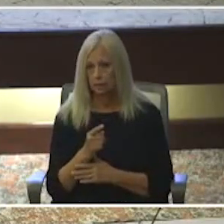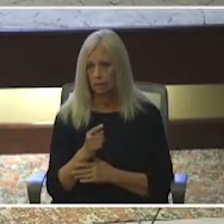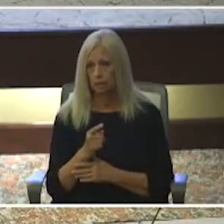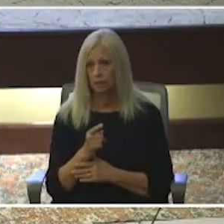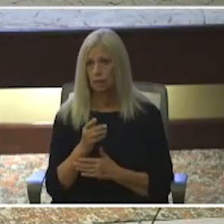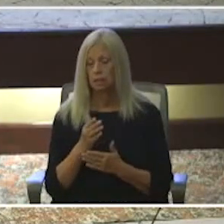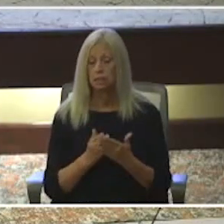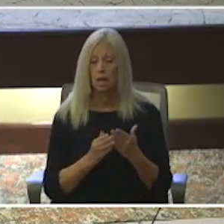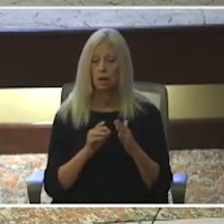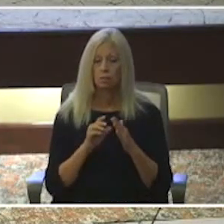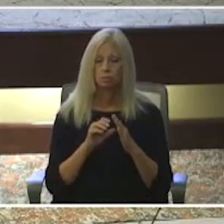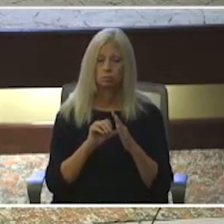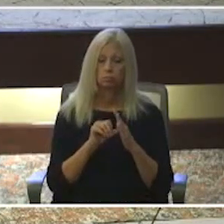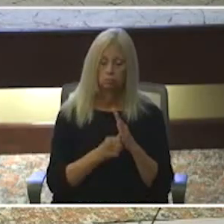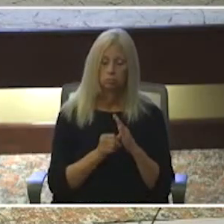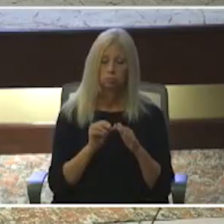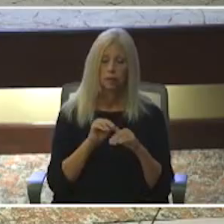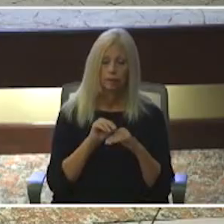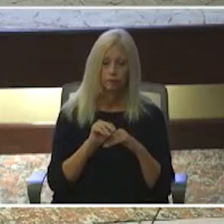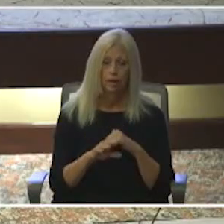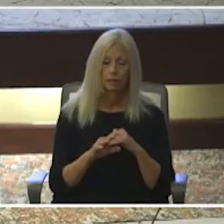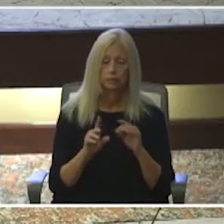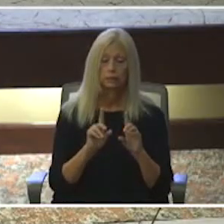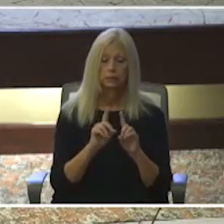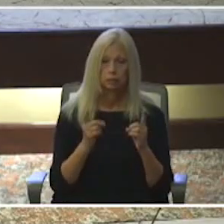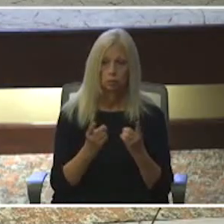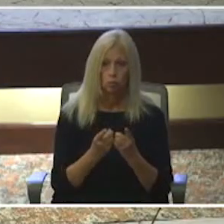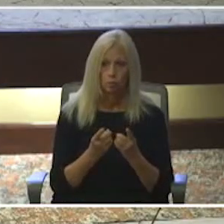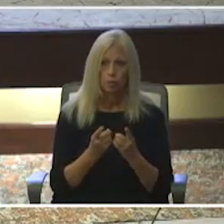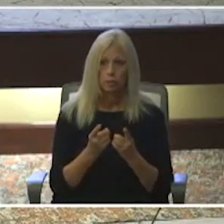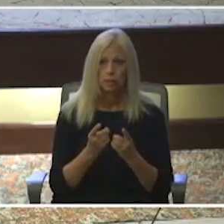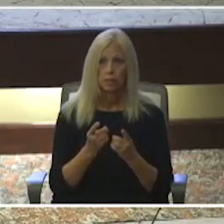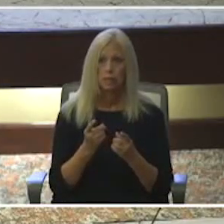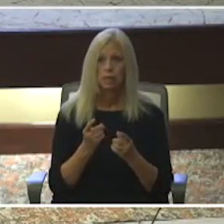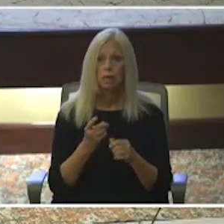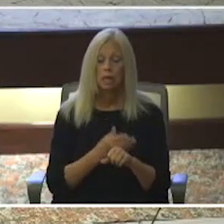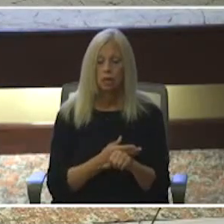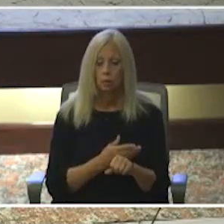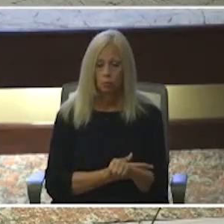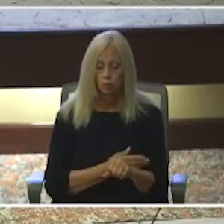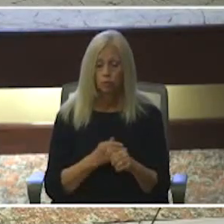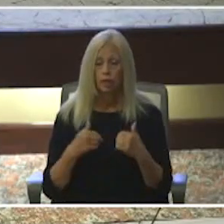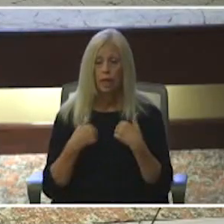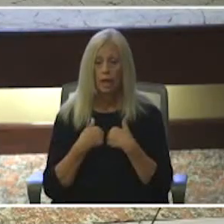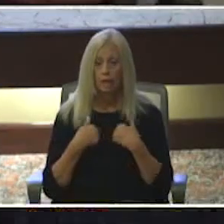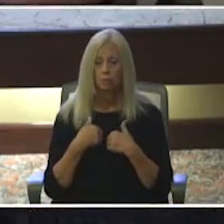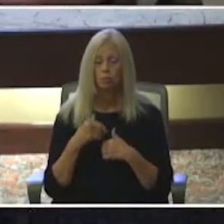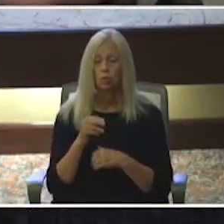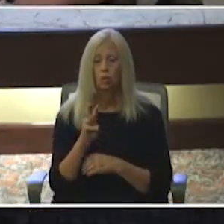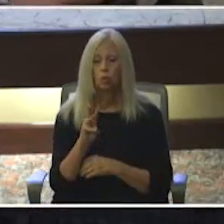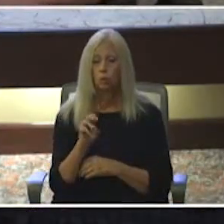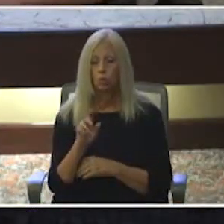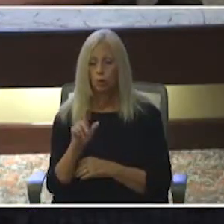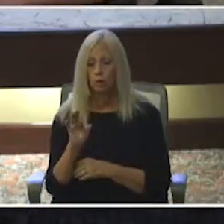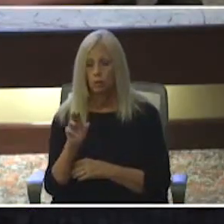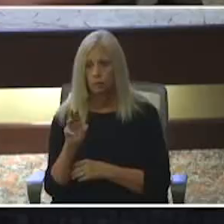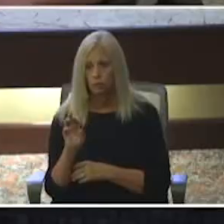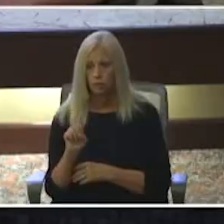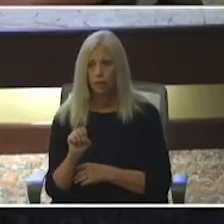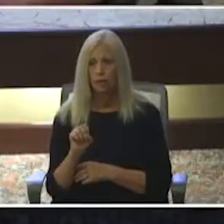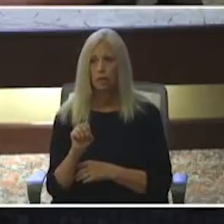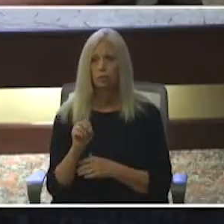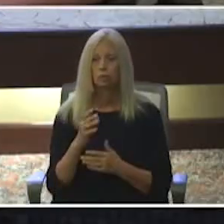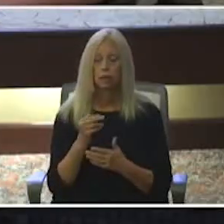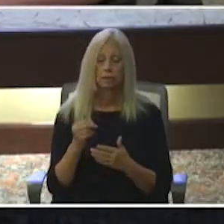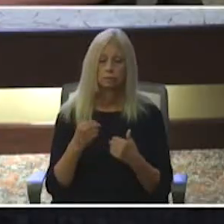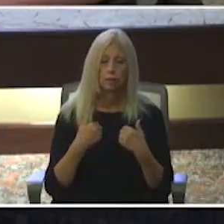impacts to the department too. So improving animal welfare. So this is important to us, ensuring that we have proper care and oversight of animals